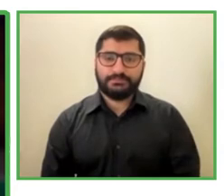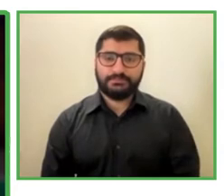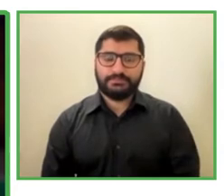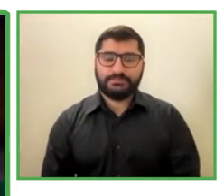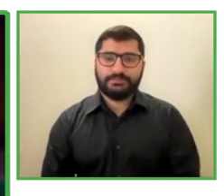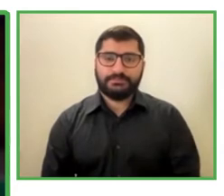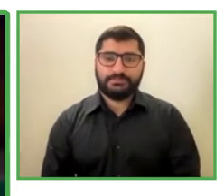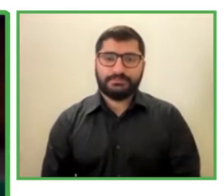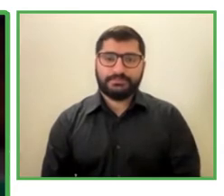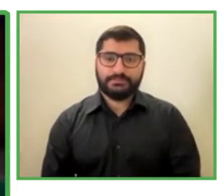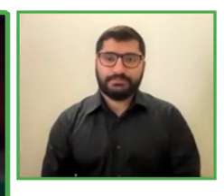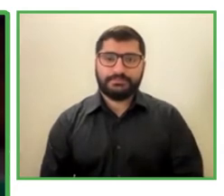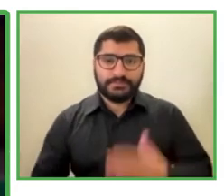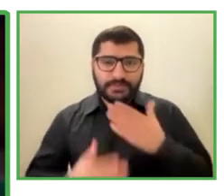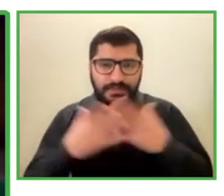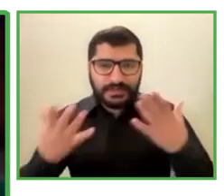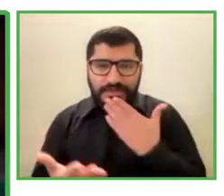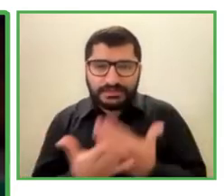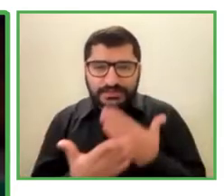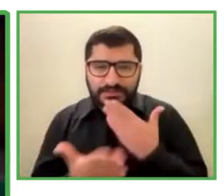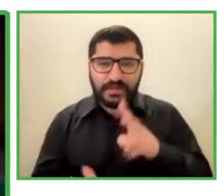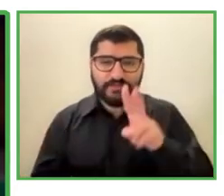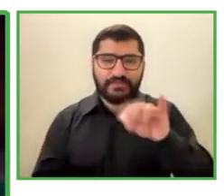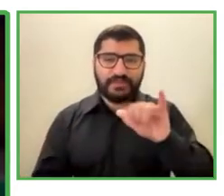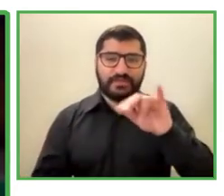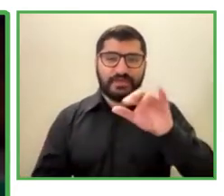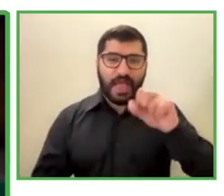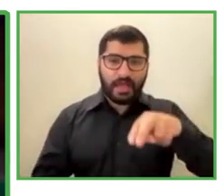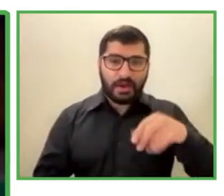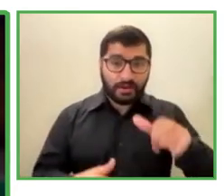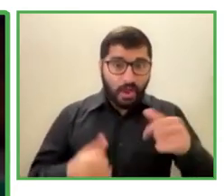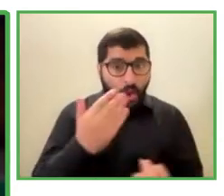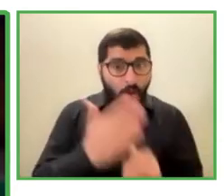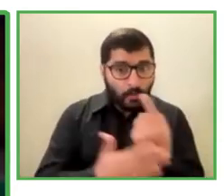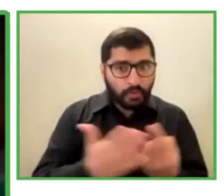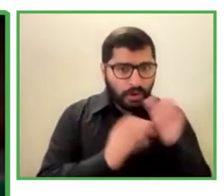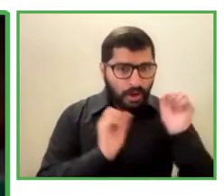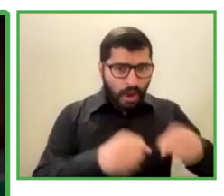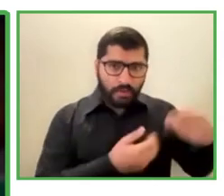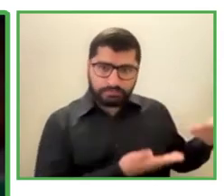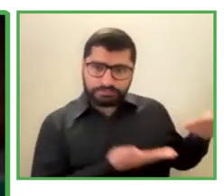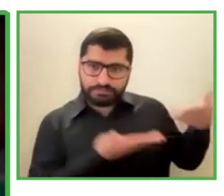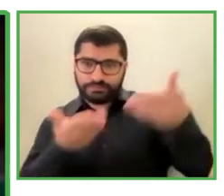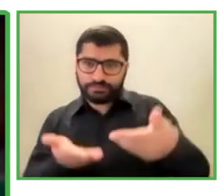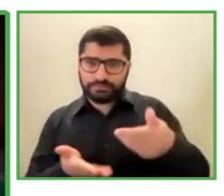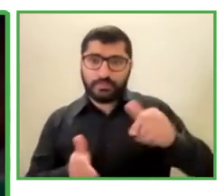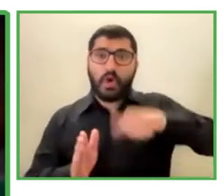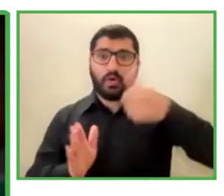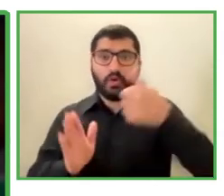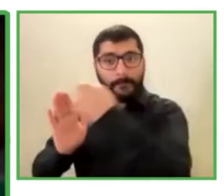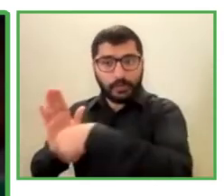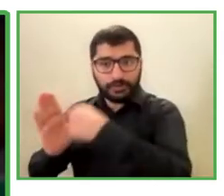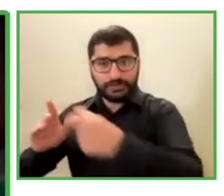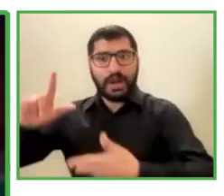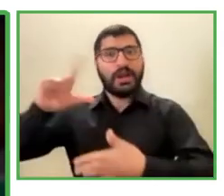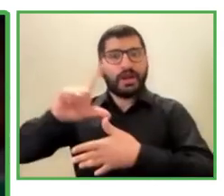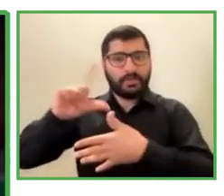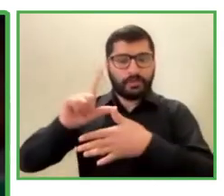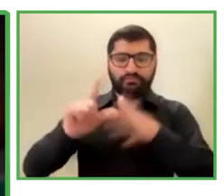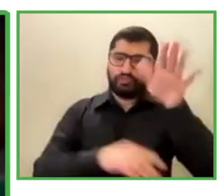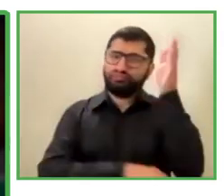Thank you, Vivian, for the opportunity of being here in Zero Project Conference Latin America.